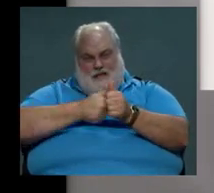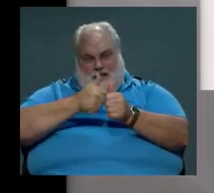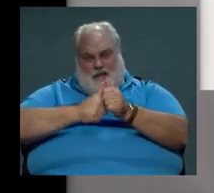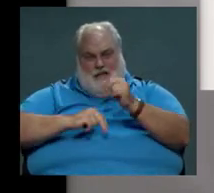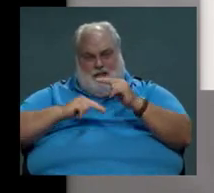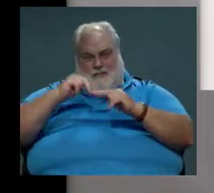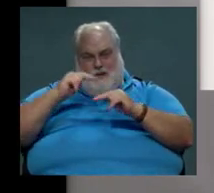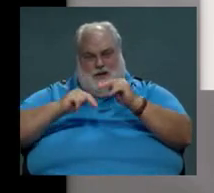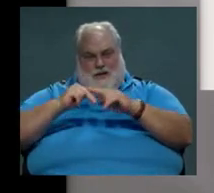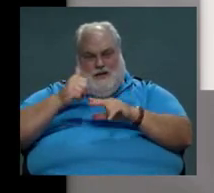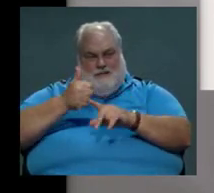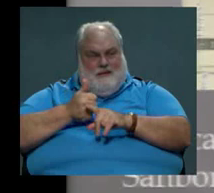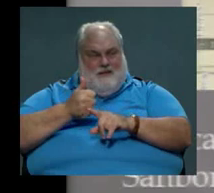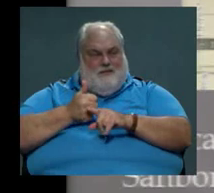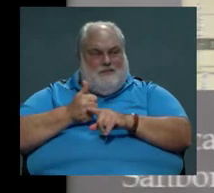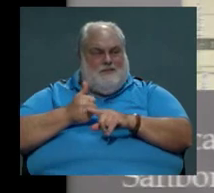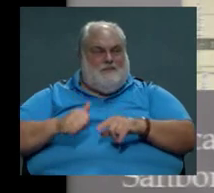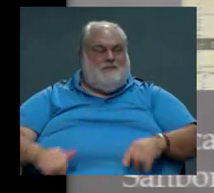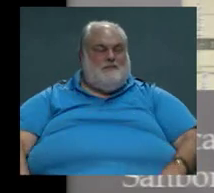building. Next.